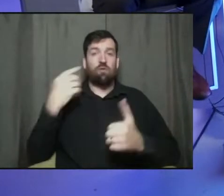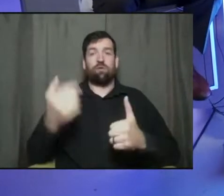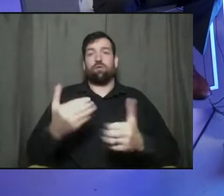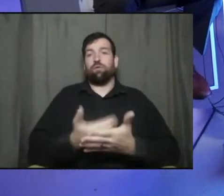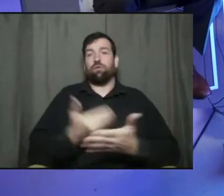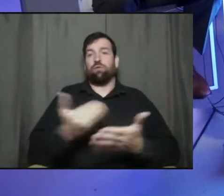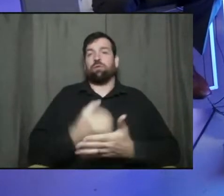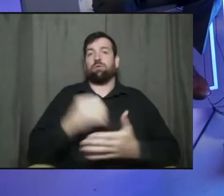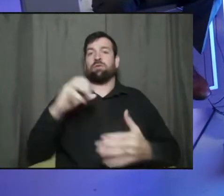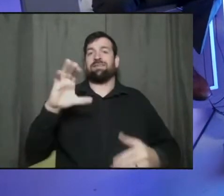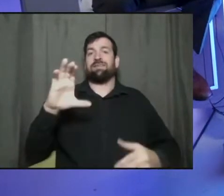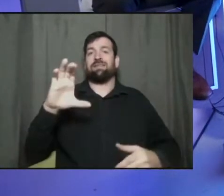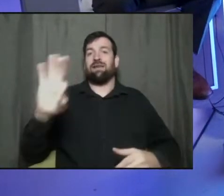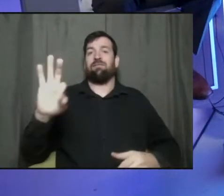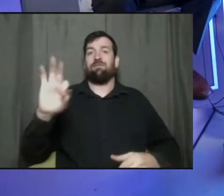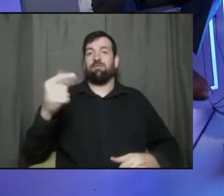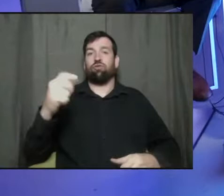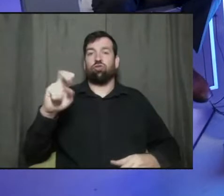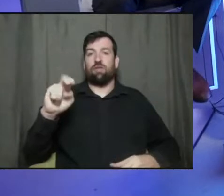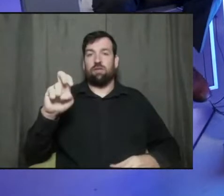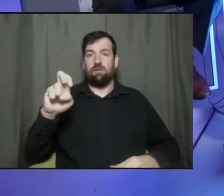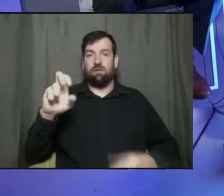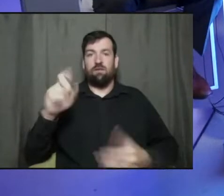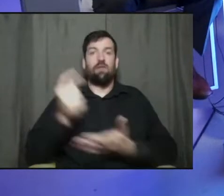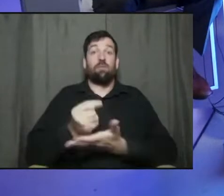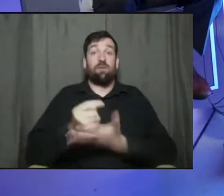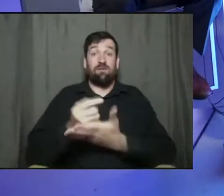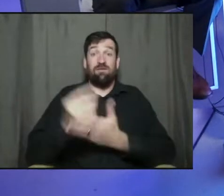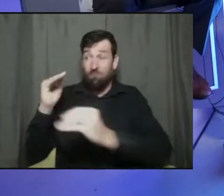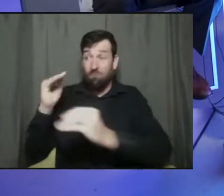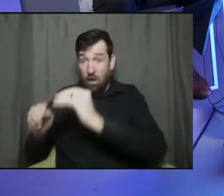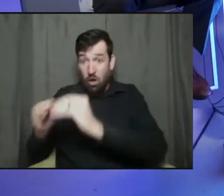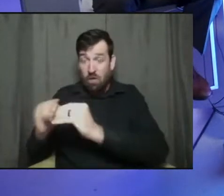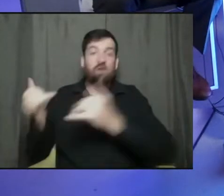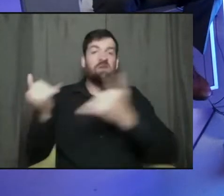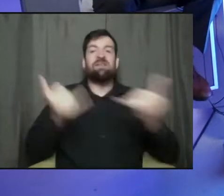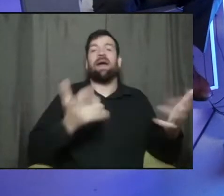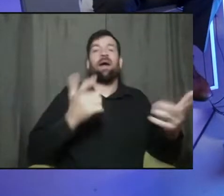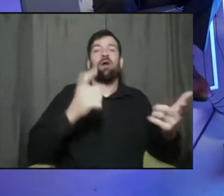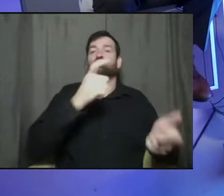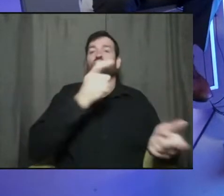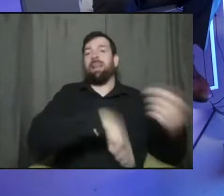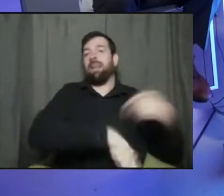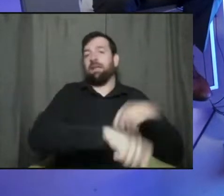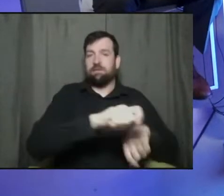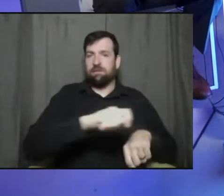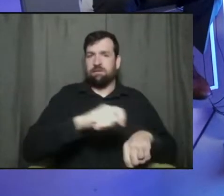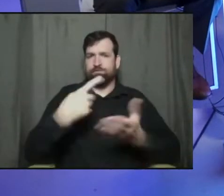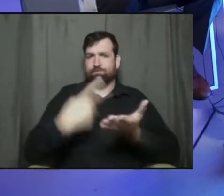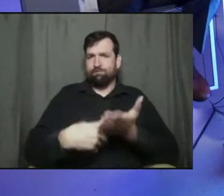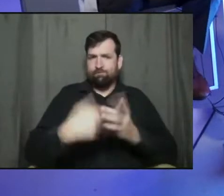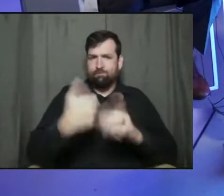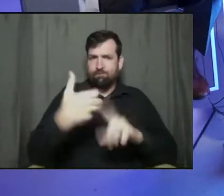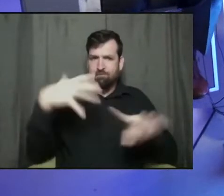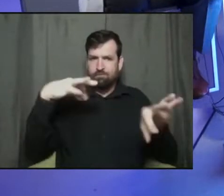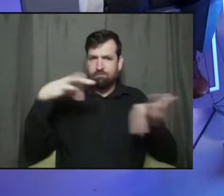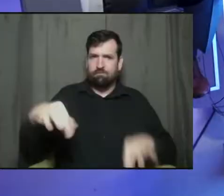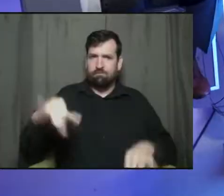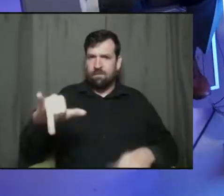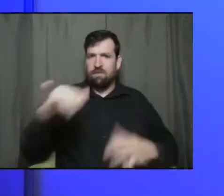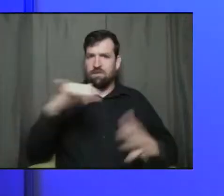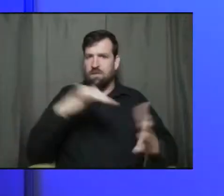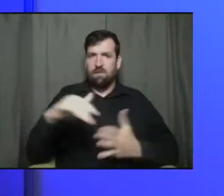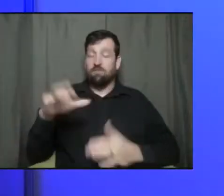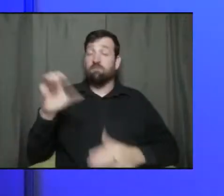before we talked about repairing it, now we're talking about just replacing it. So talk to us a little bit about that study. Yeah,